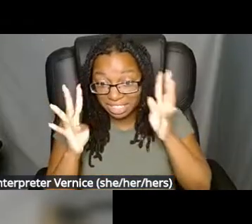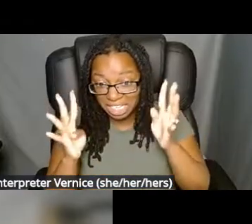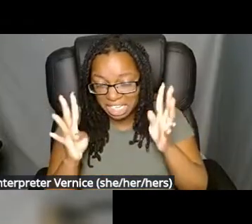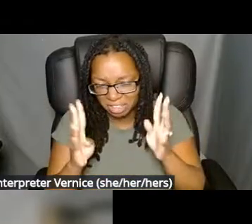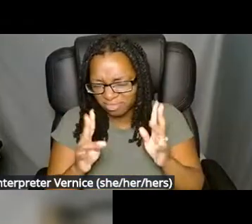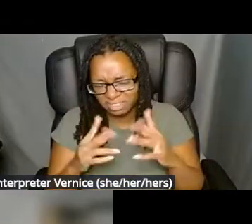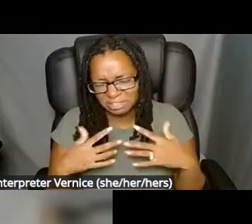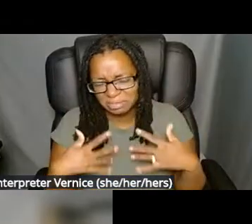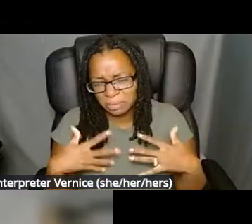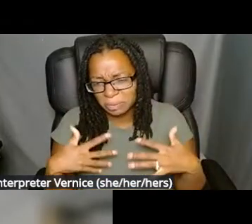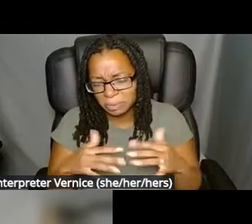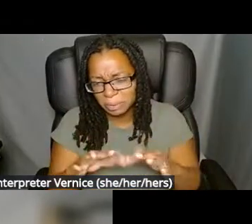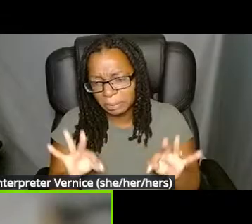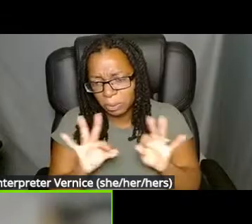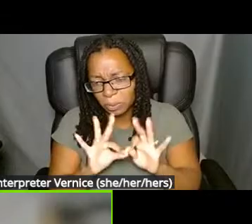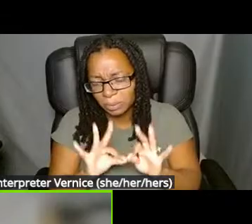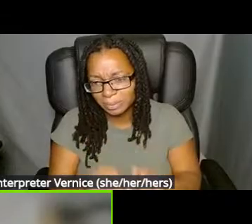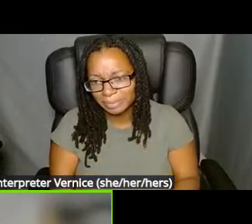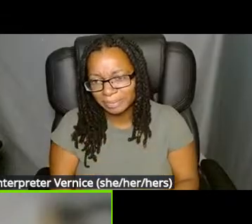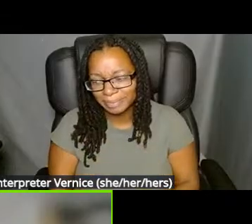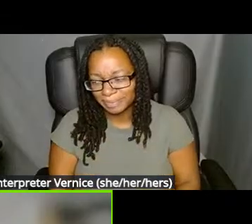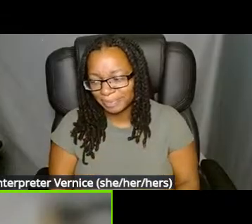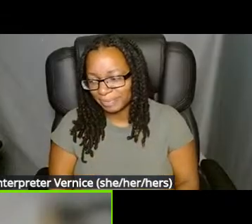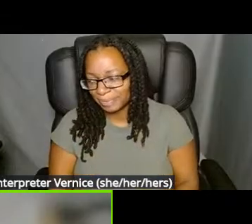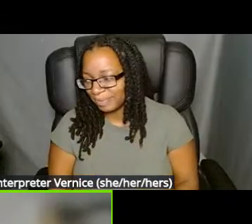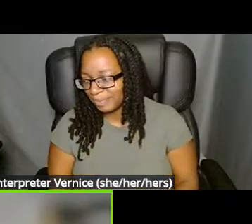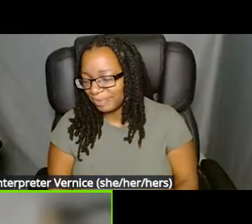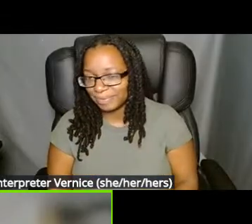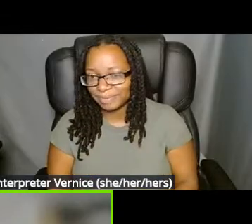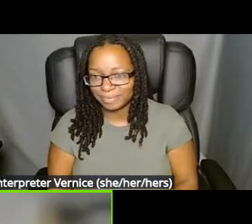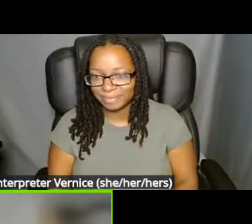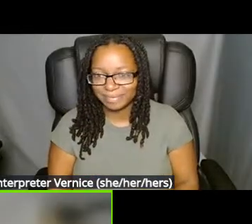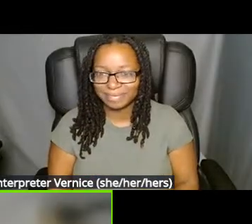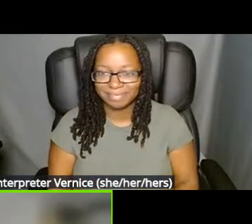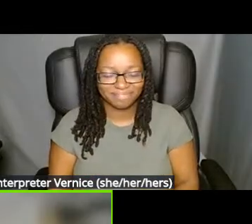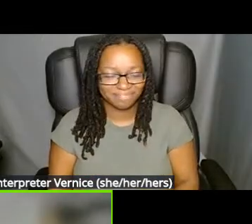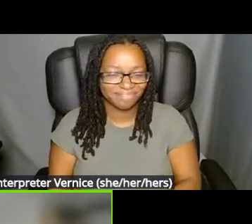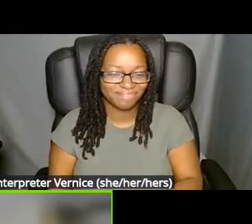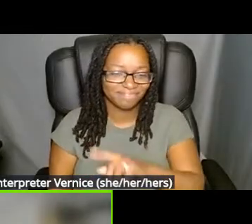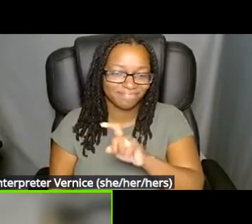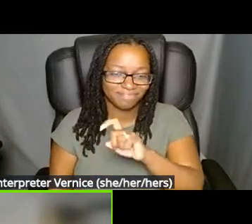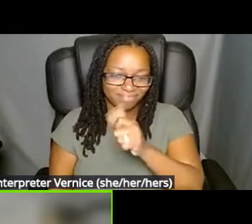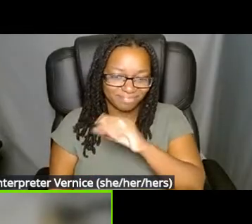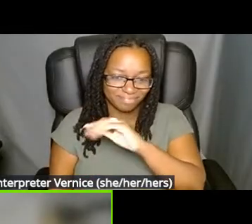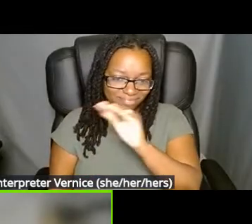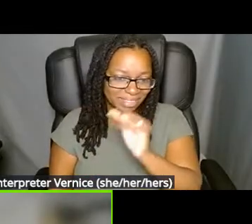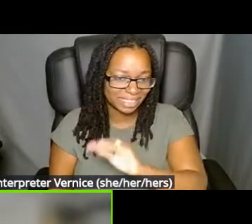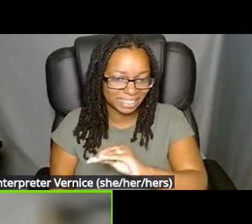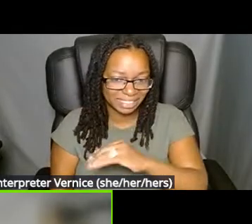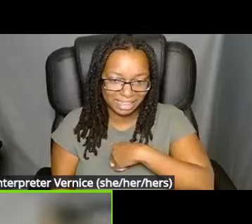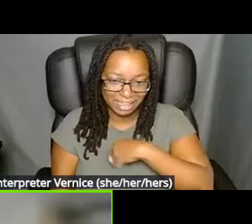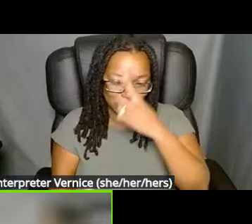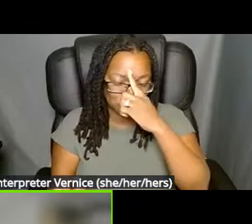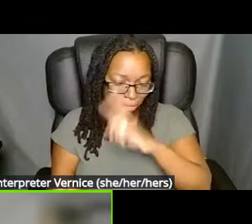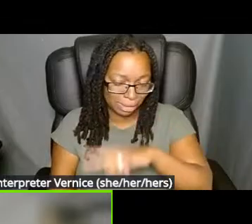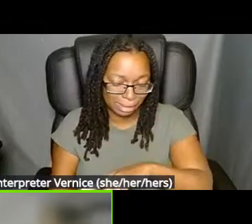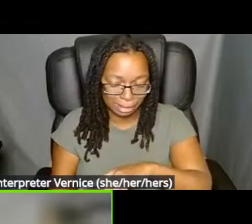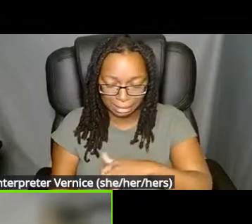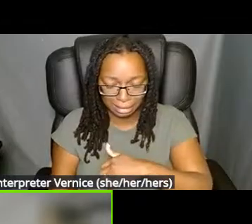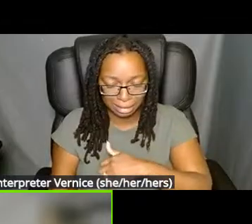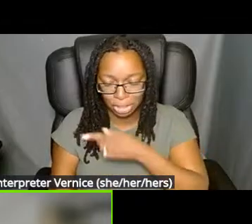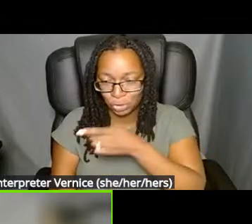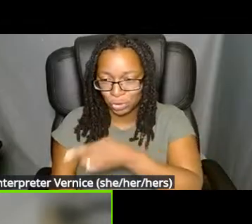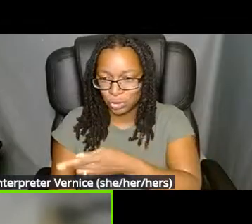me. Yeah, that I makes sense. mean, I agree with you 110%. I could have not put it any better, by the way.